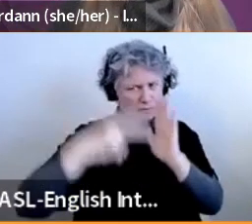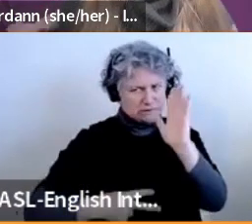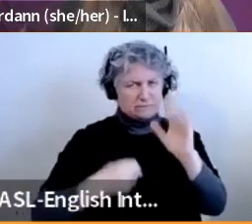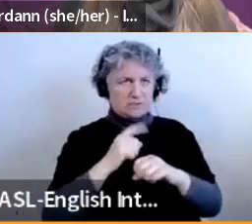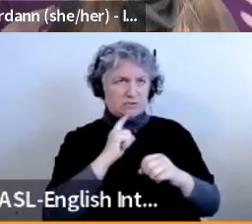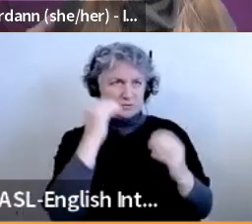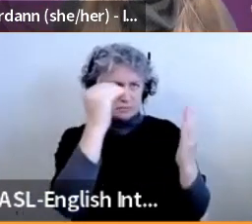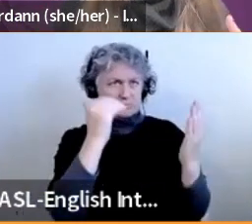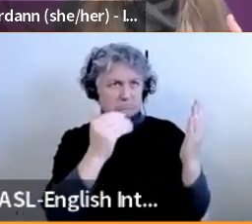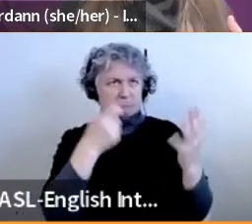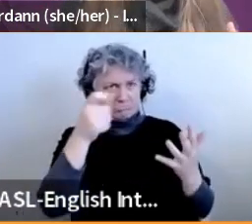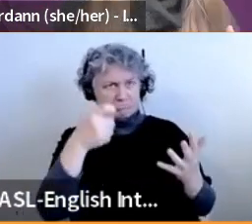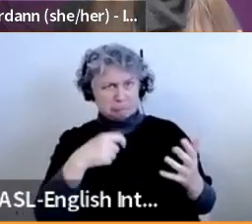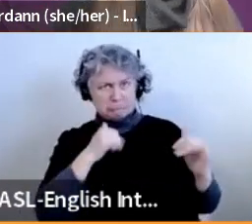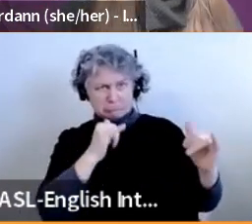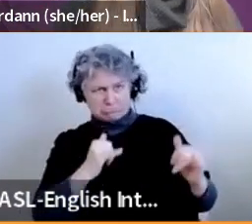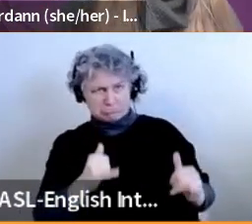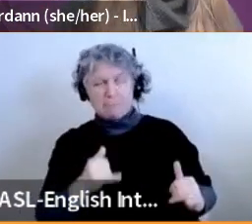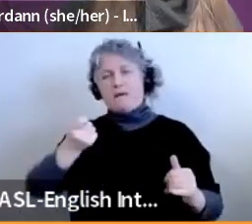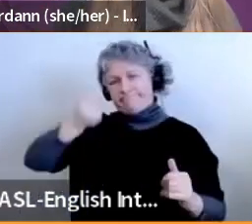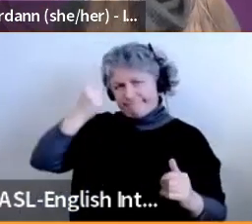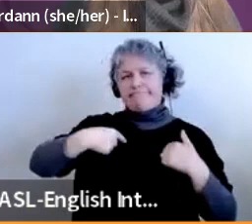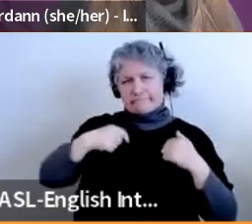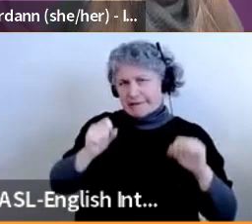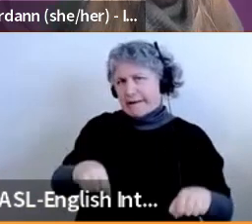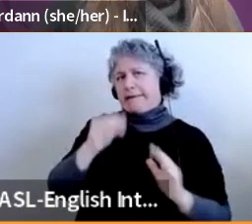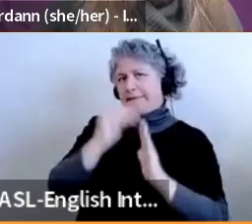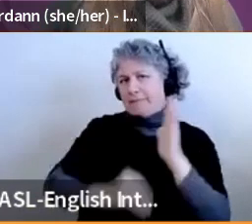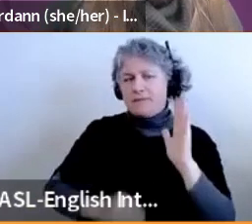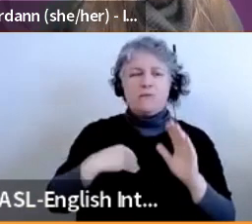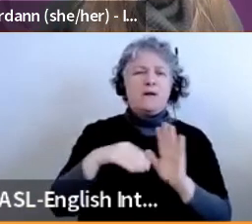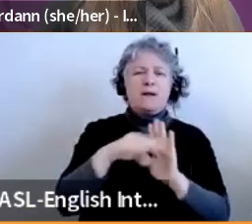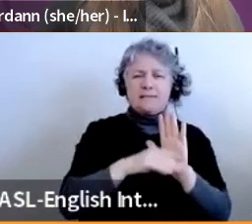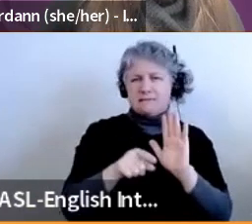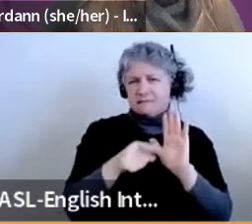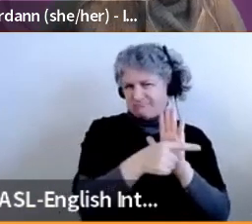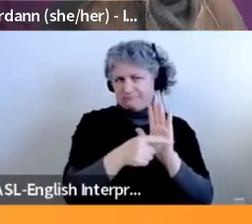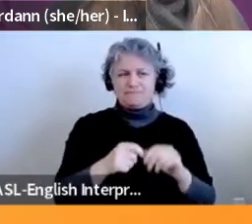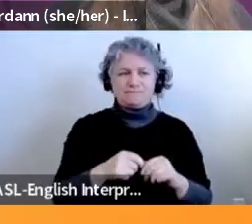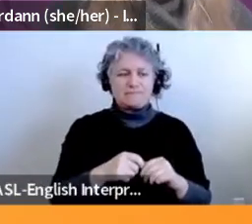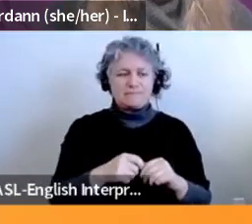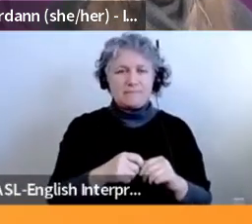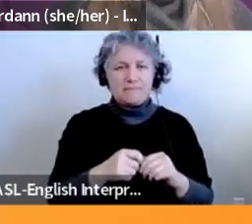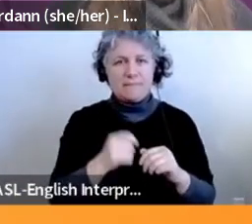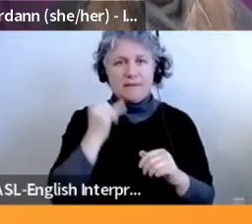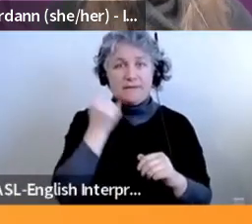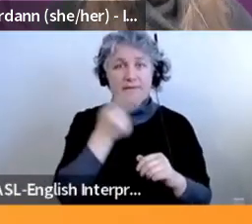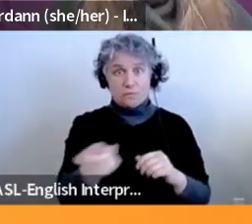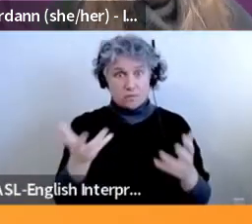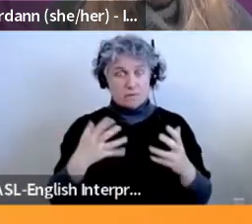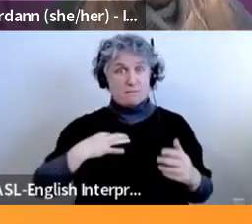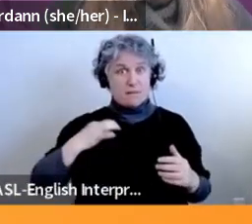program guide and kind of grasp that information before you apply, but I'll list it here. So to be eligible for the IDEA Fund program,